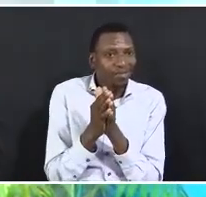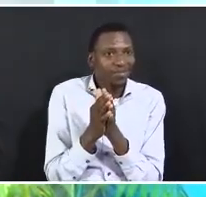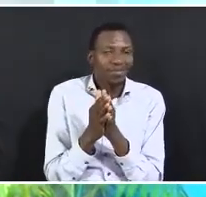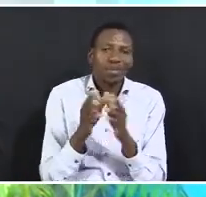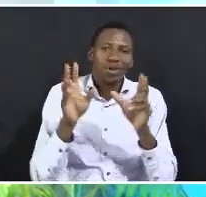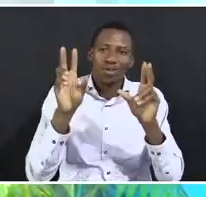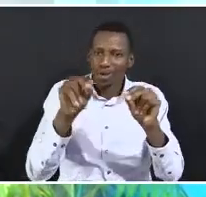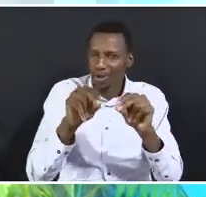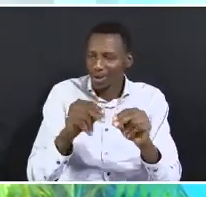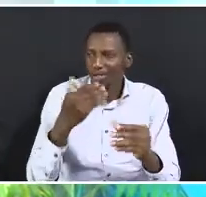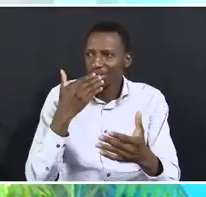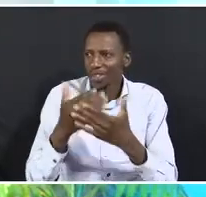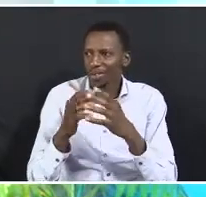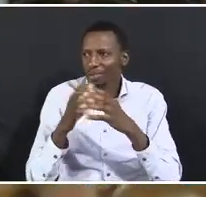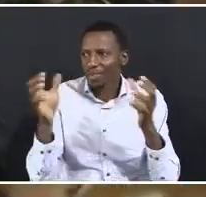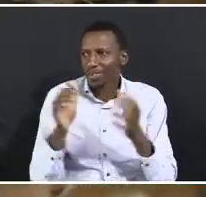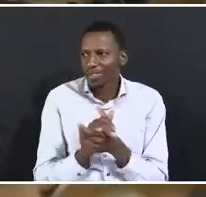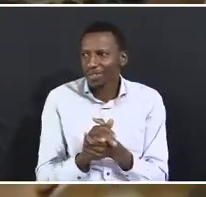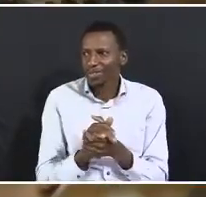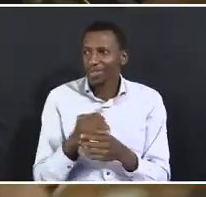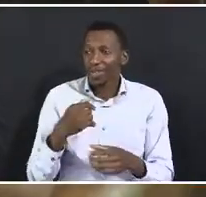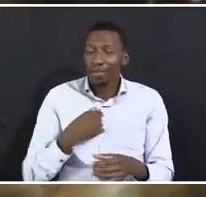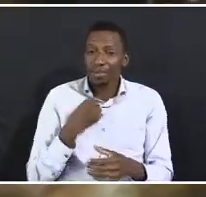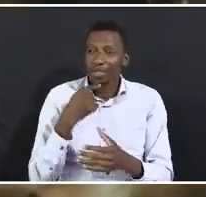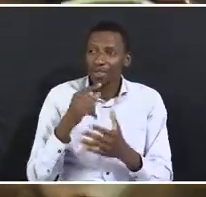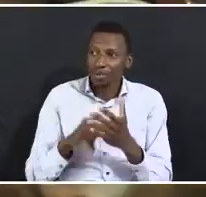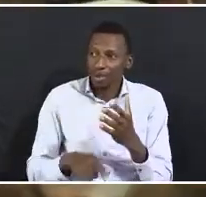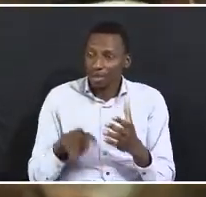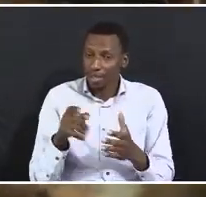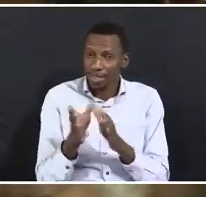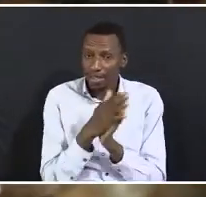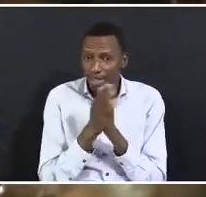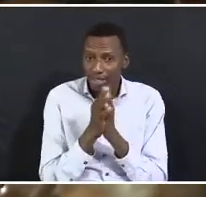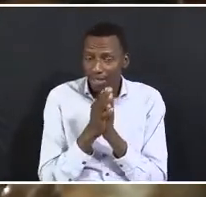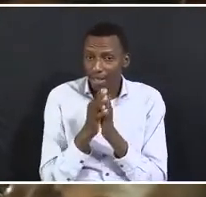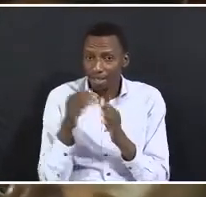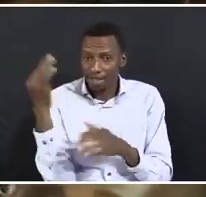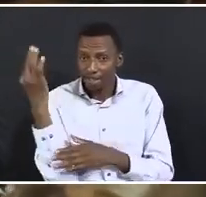much. I told you that this sermon is 1 hour.